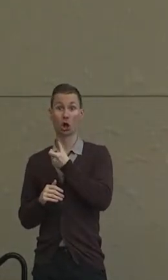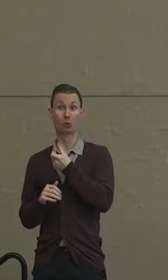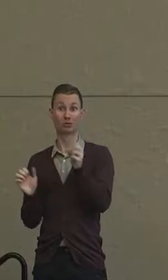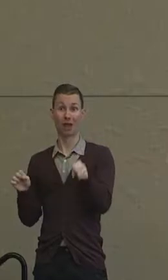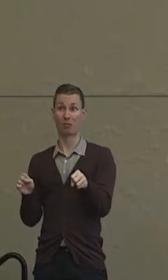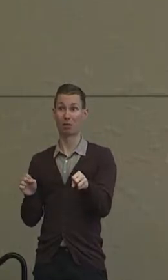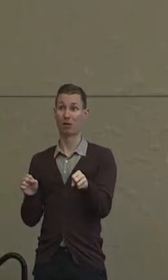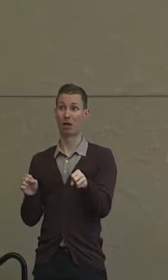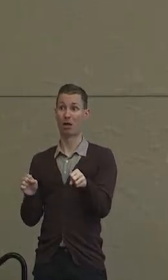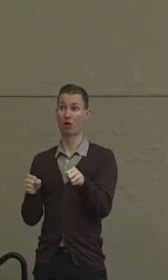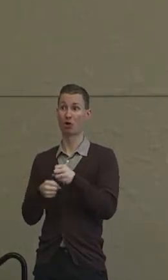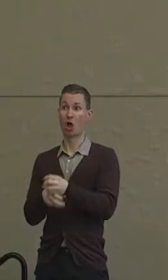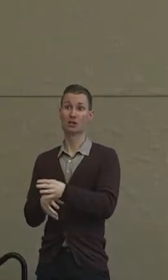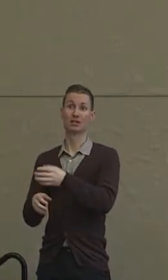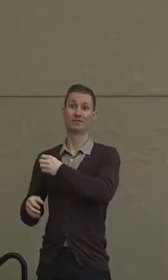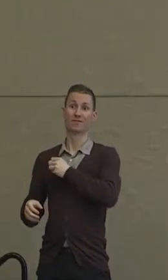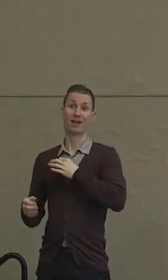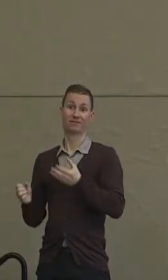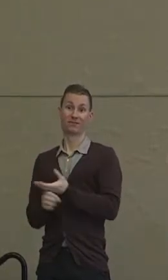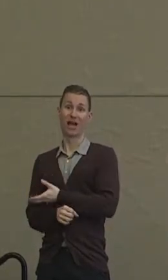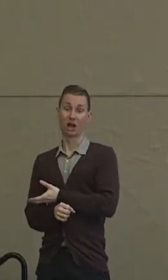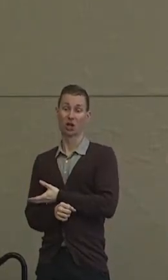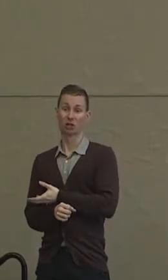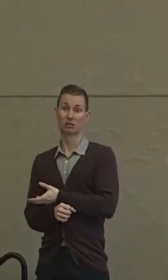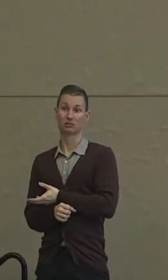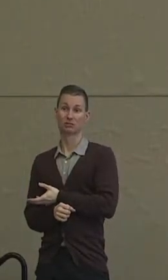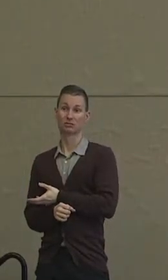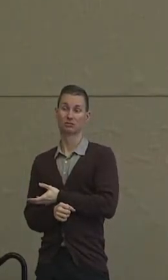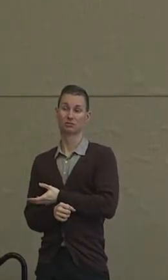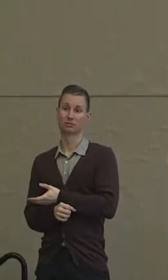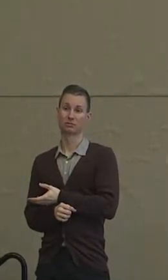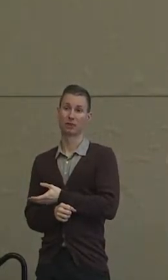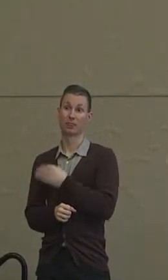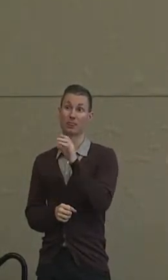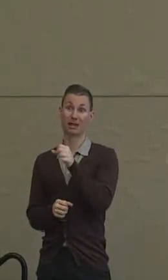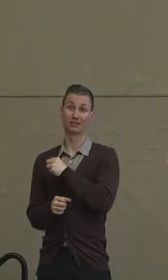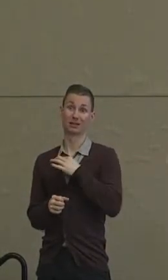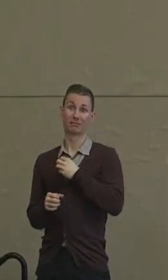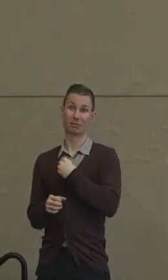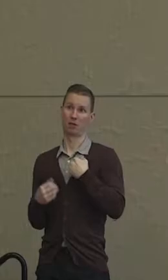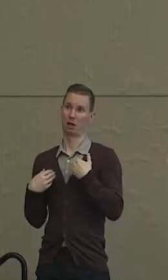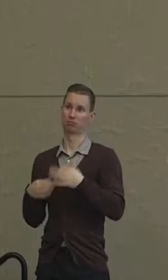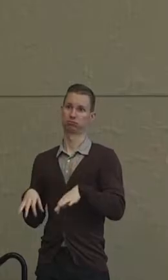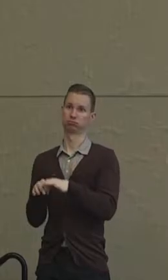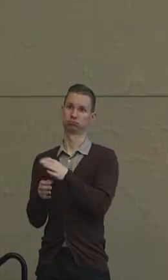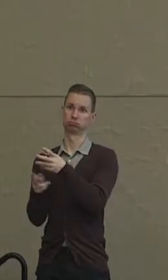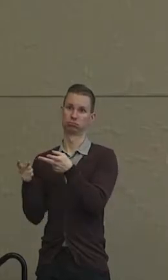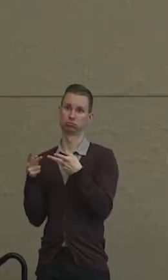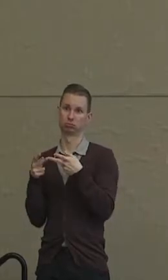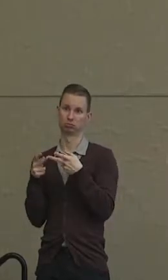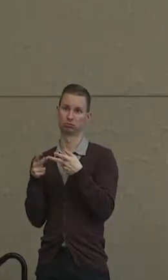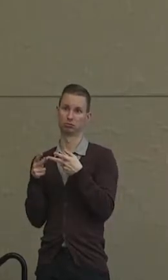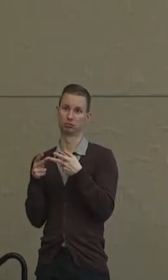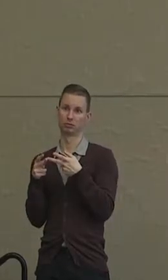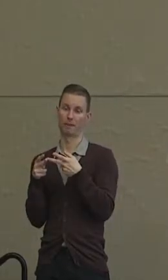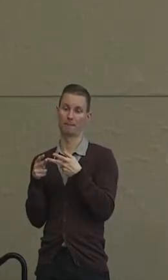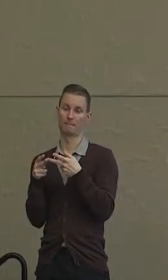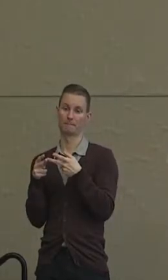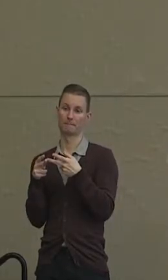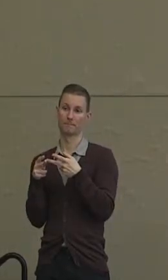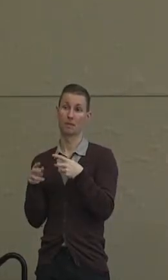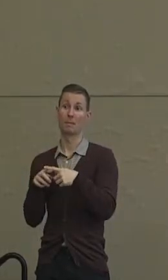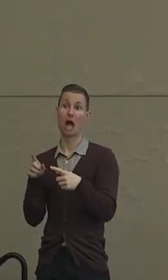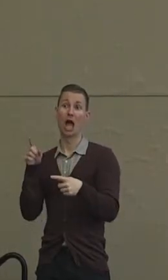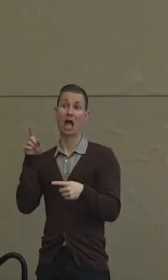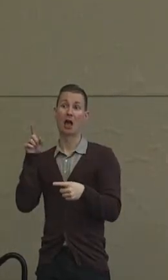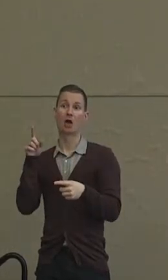fired, who had a very positional, had a very important position due to the sexual harassment that he was